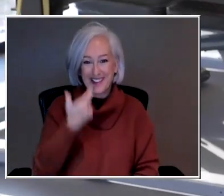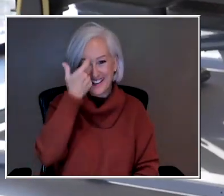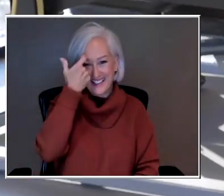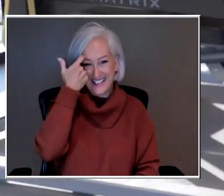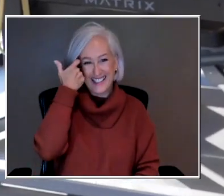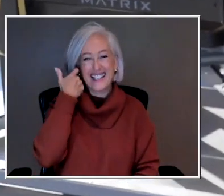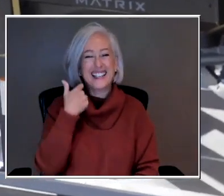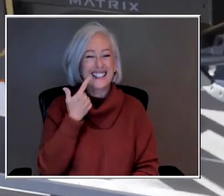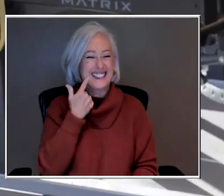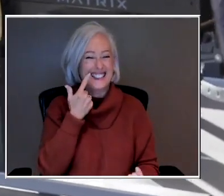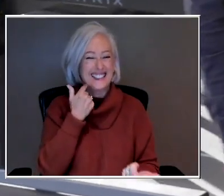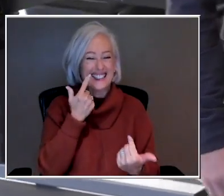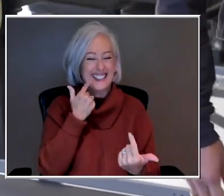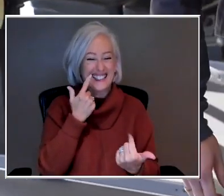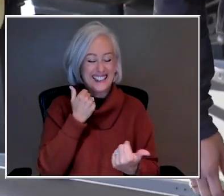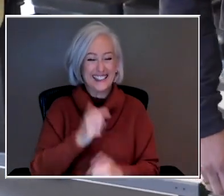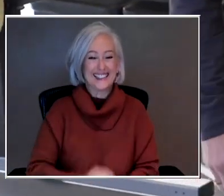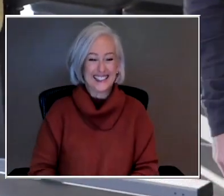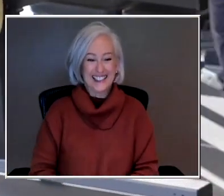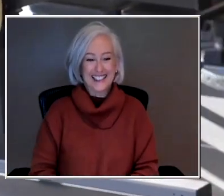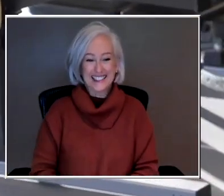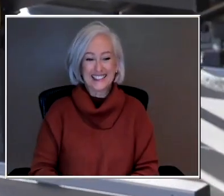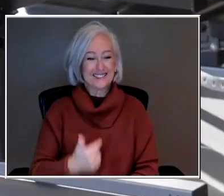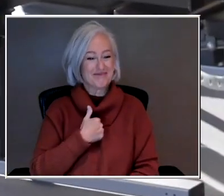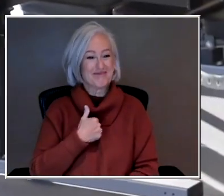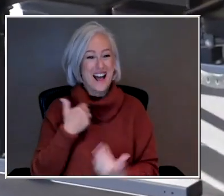I'll get it started.